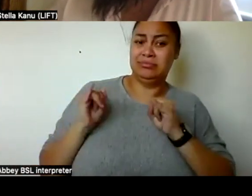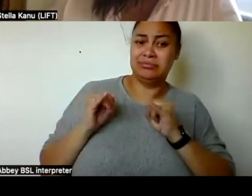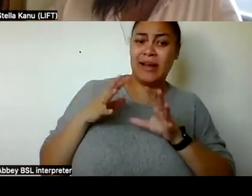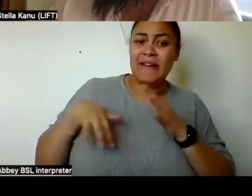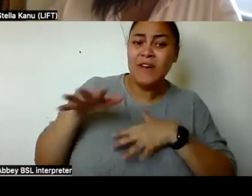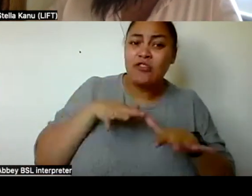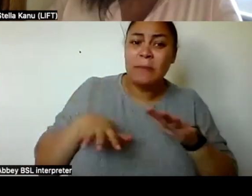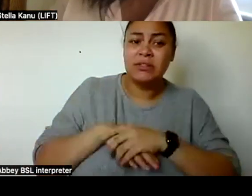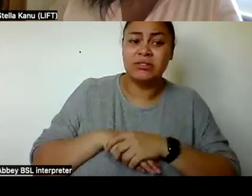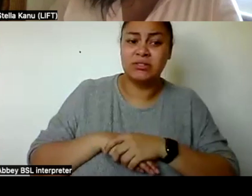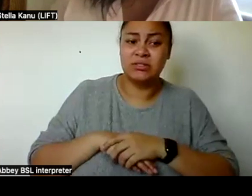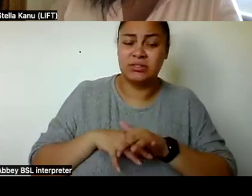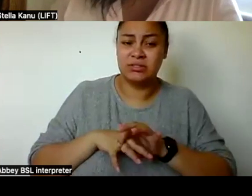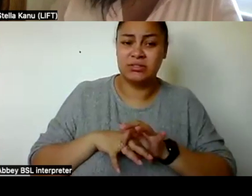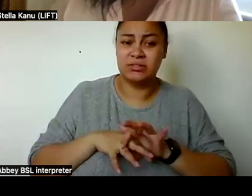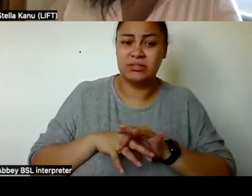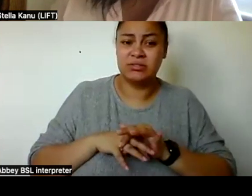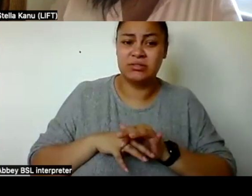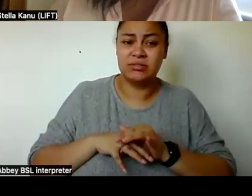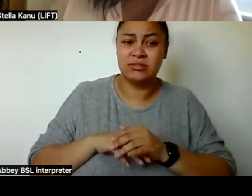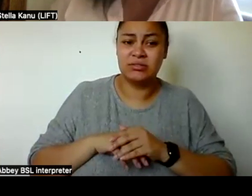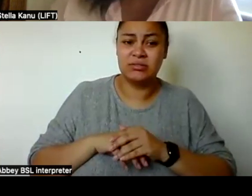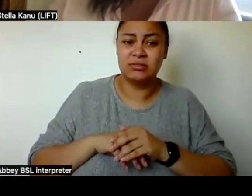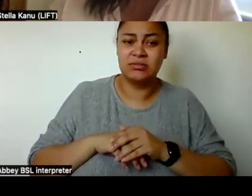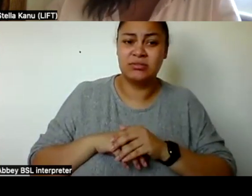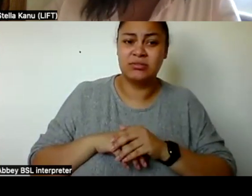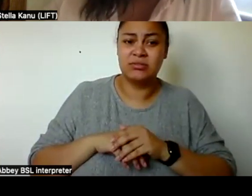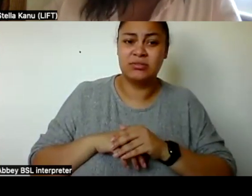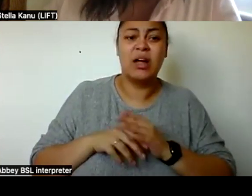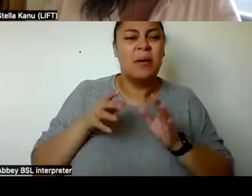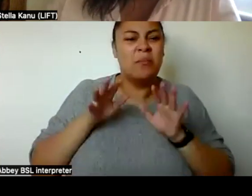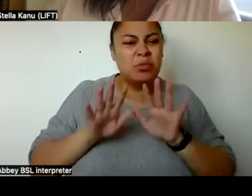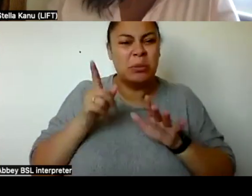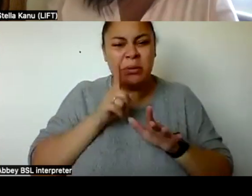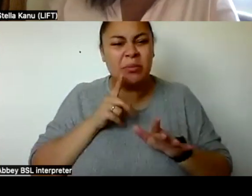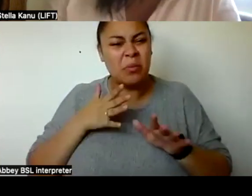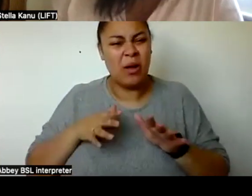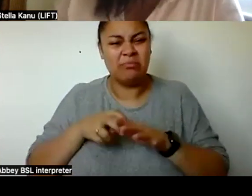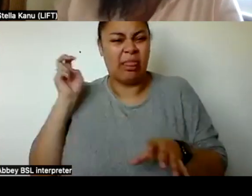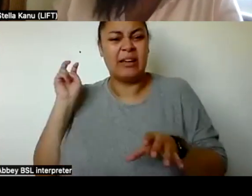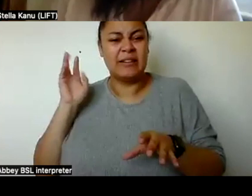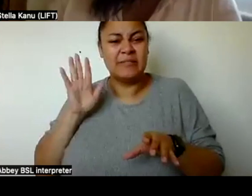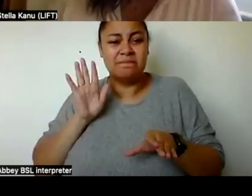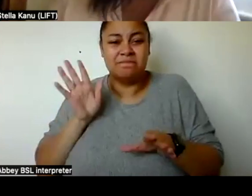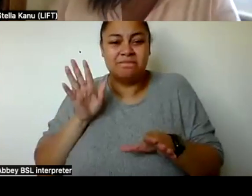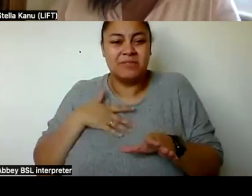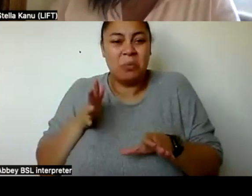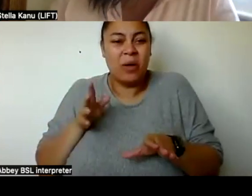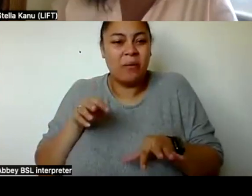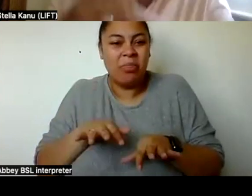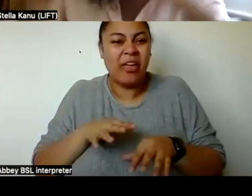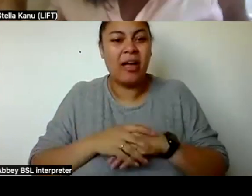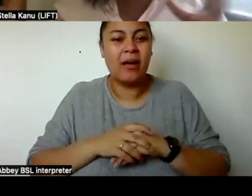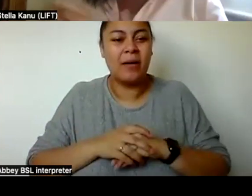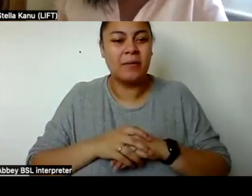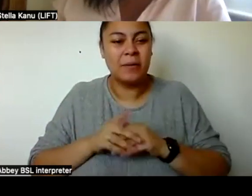push people to the point of just wanting to leave. and that can be a policy. And so